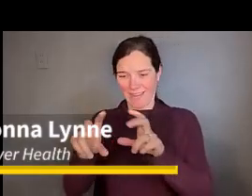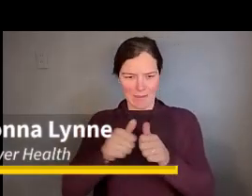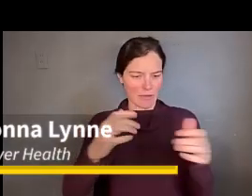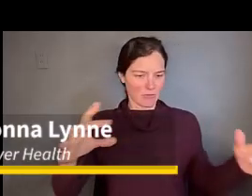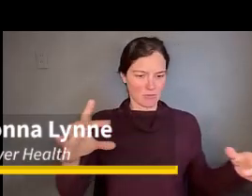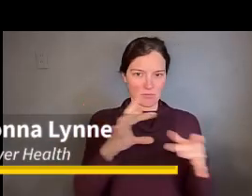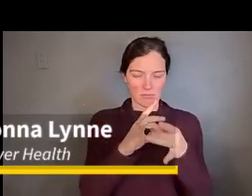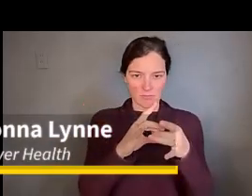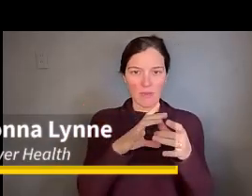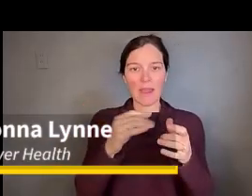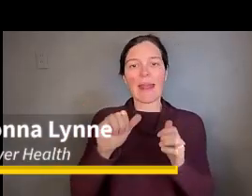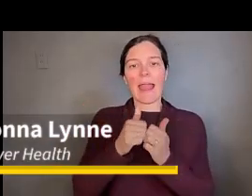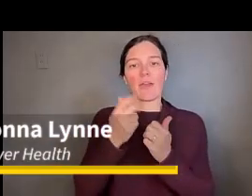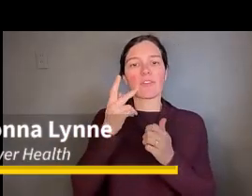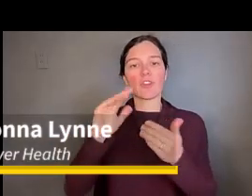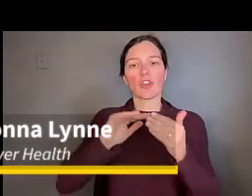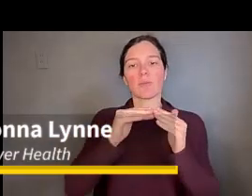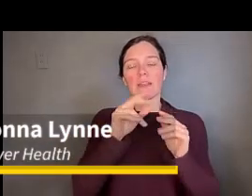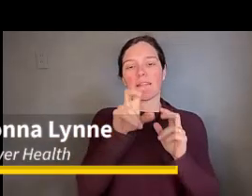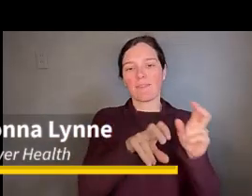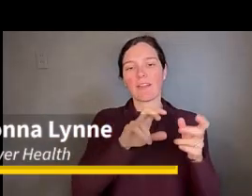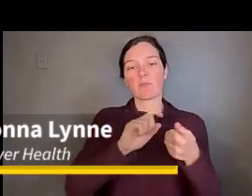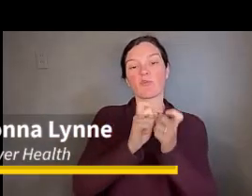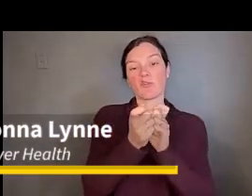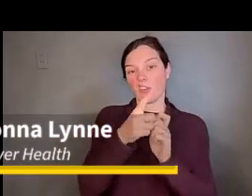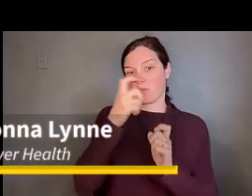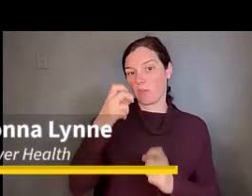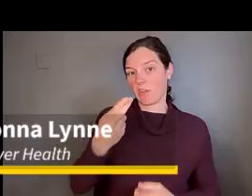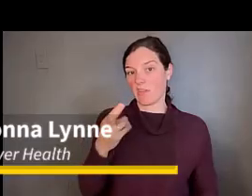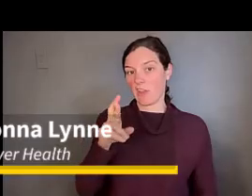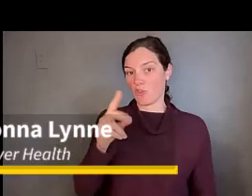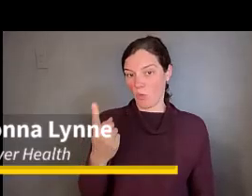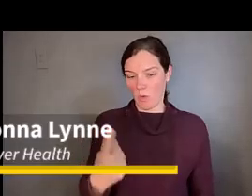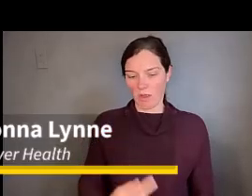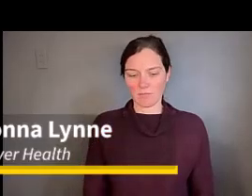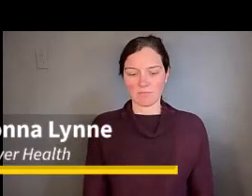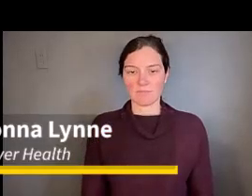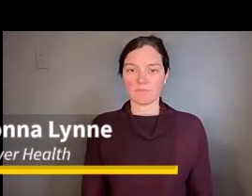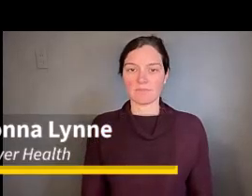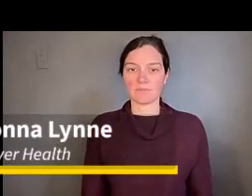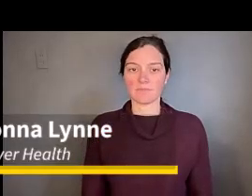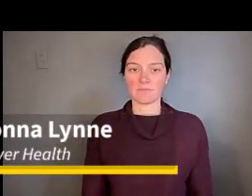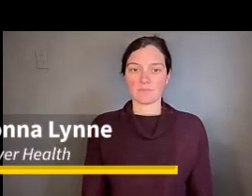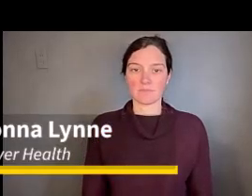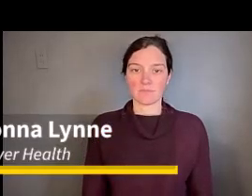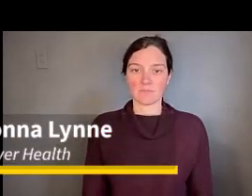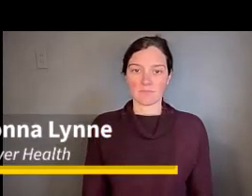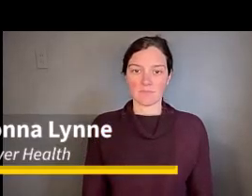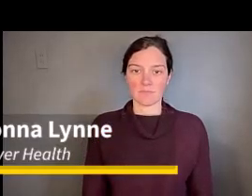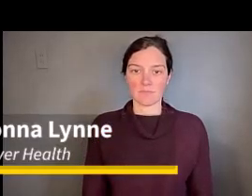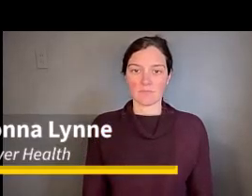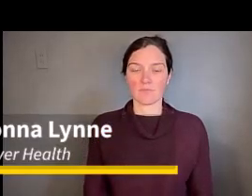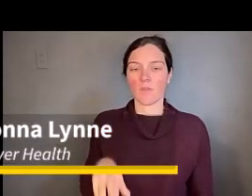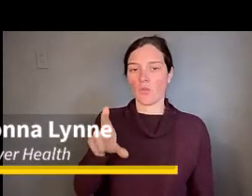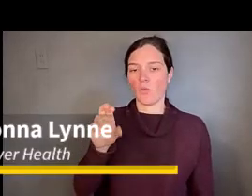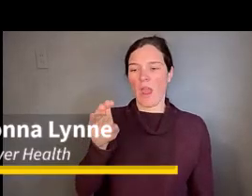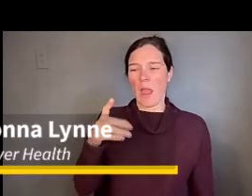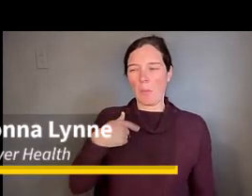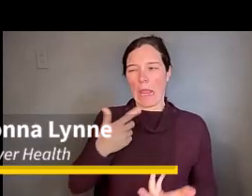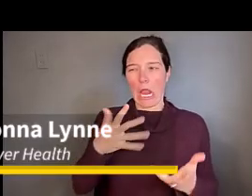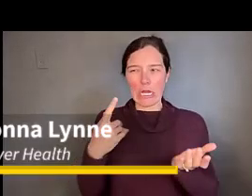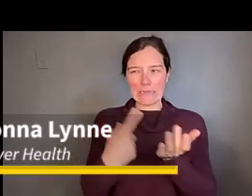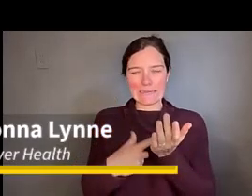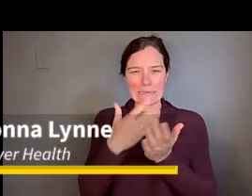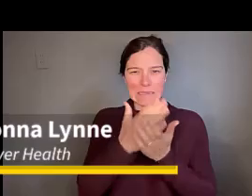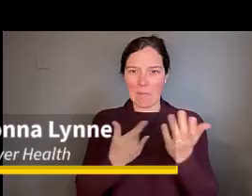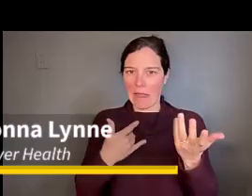investments changing due to HR1? Well, I think we've talked about some of this, so I don't want to be redundant.